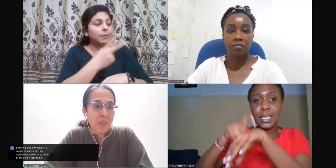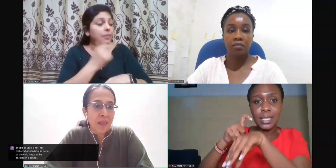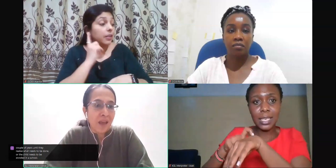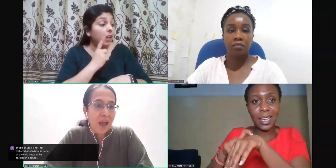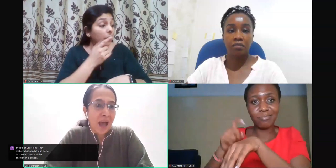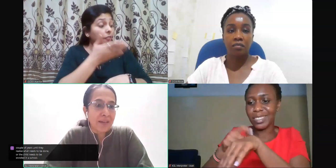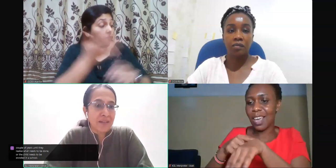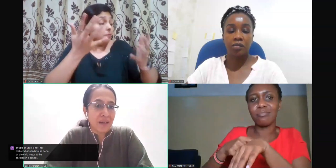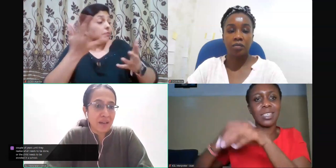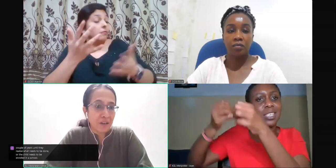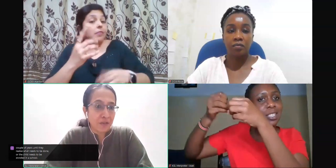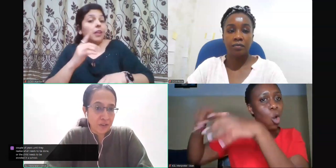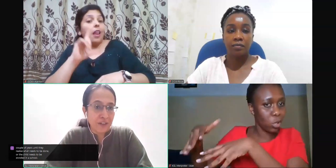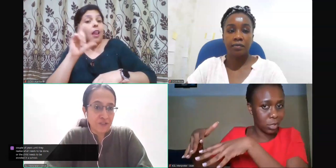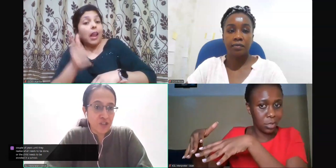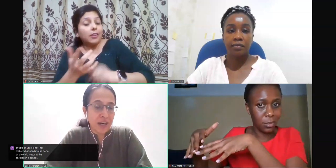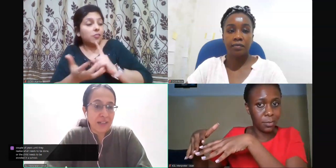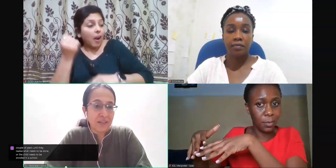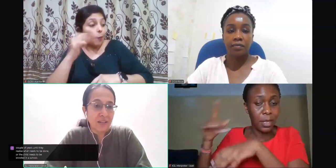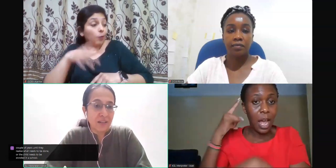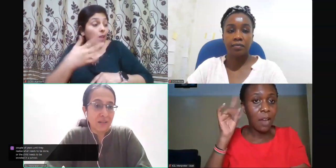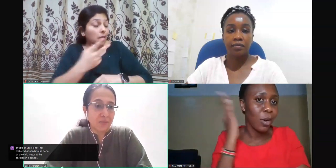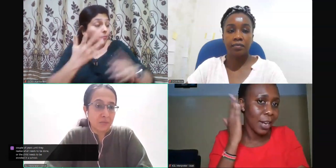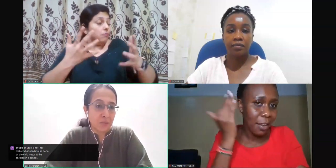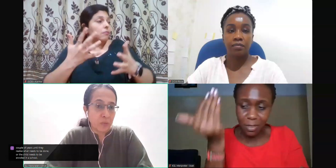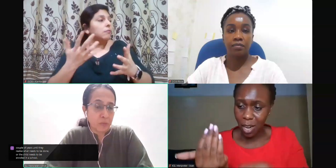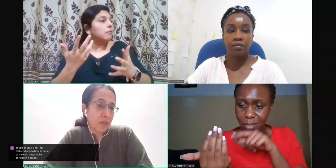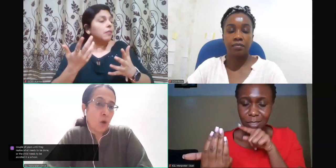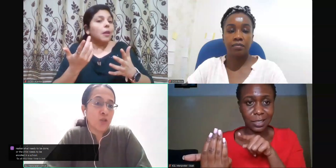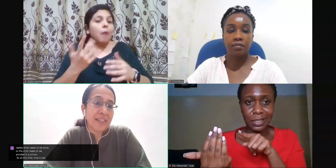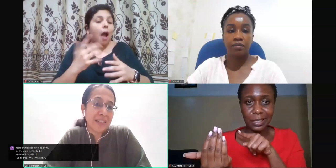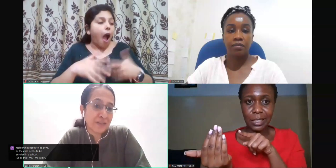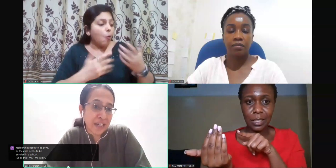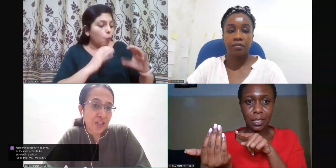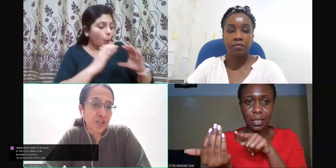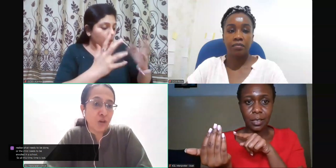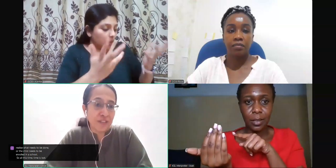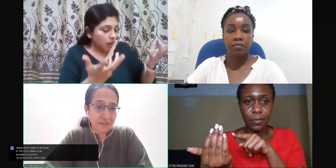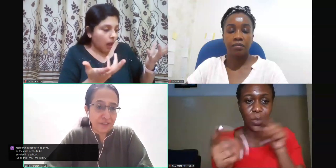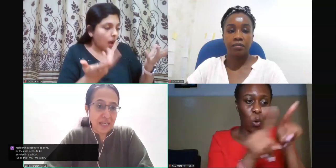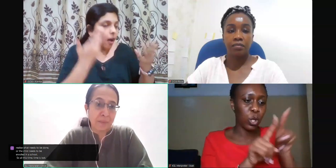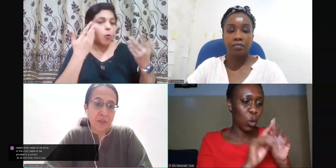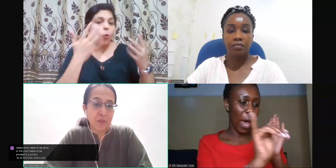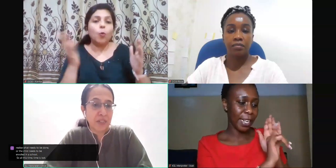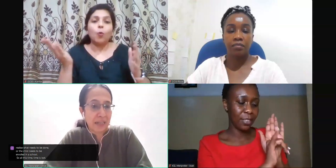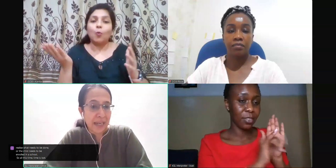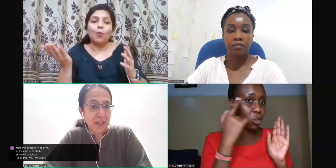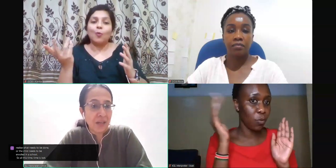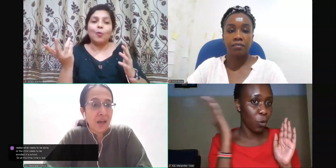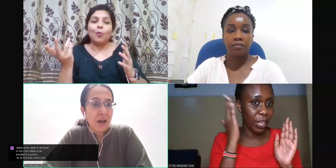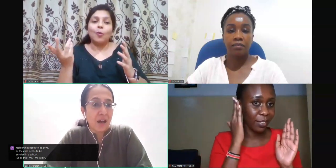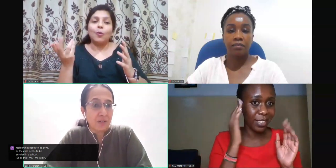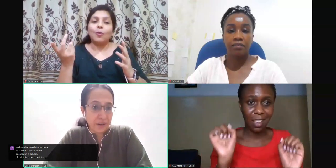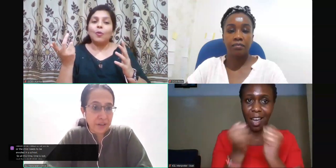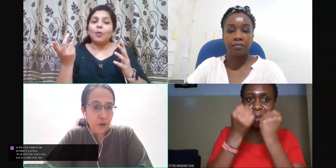lost. And for a deaf child, also identification of deafness happens pretty